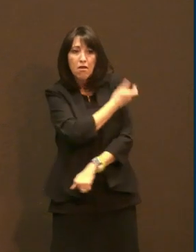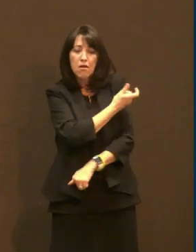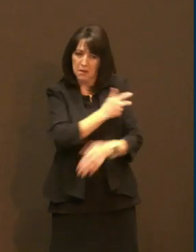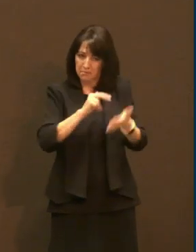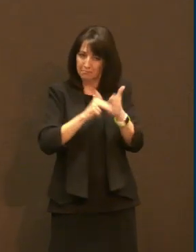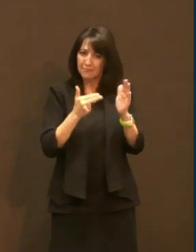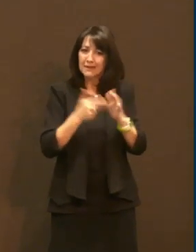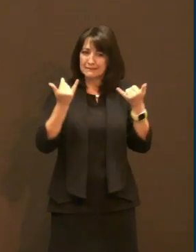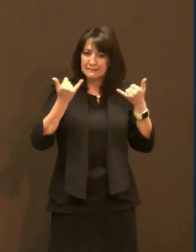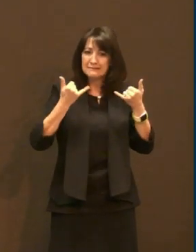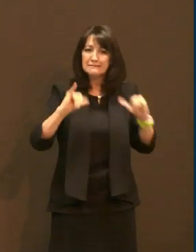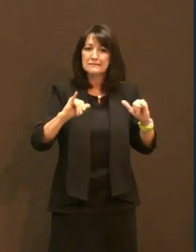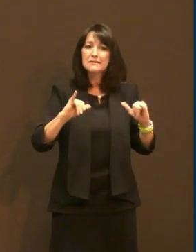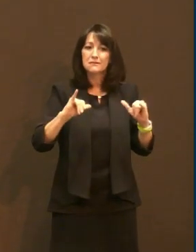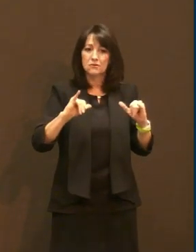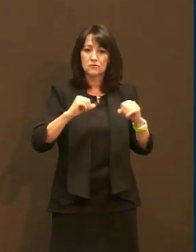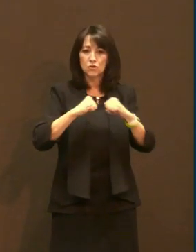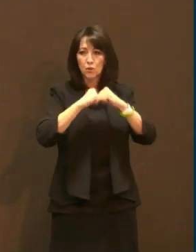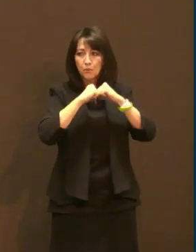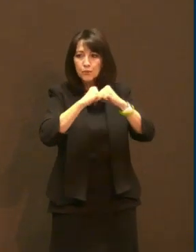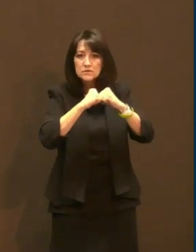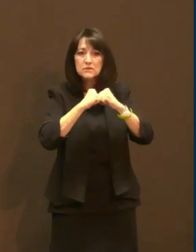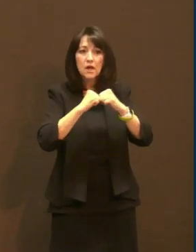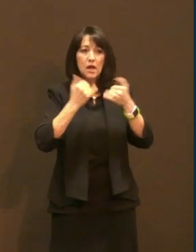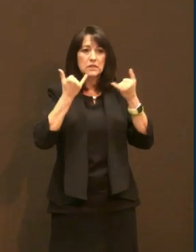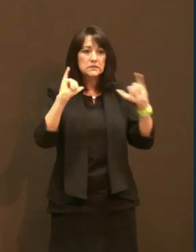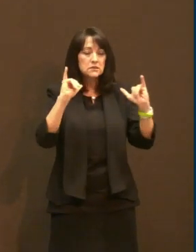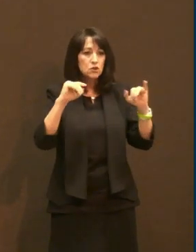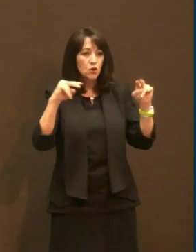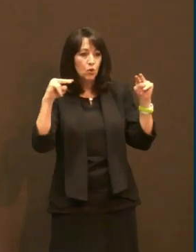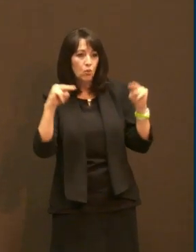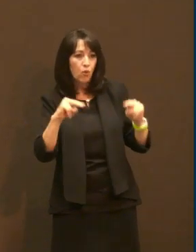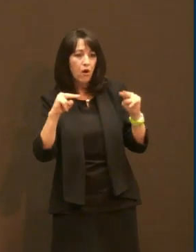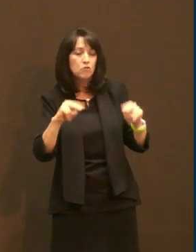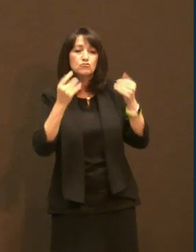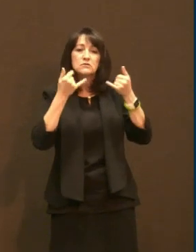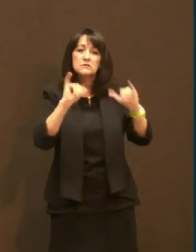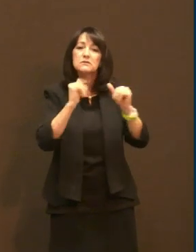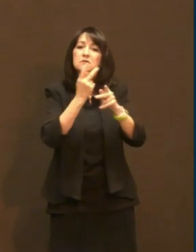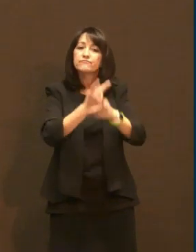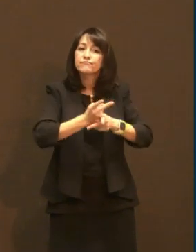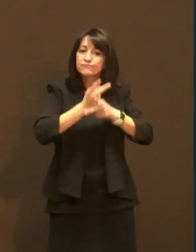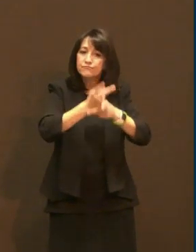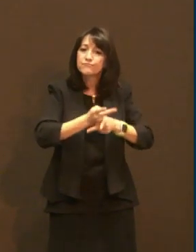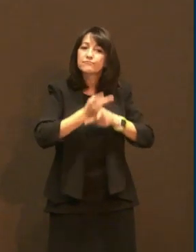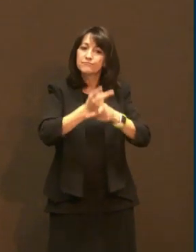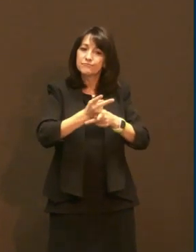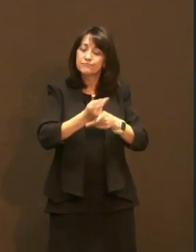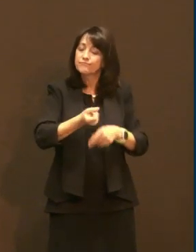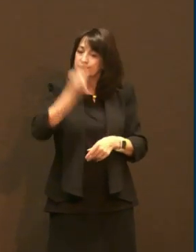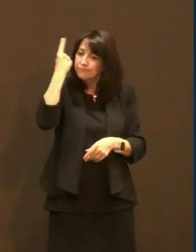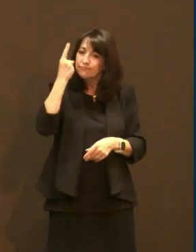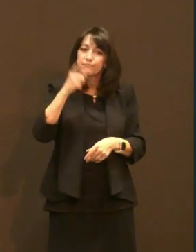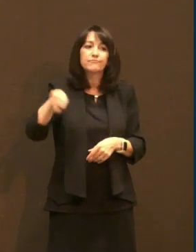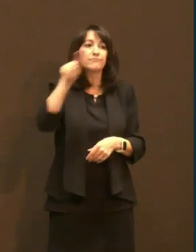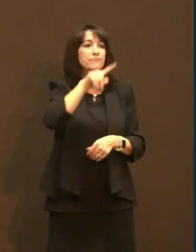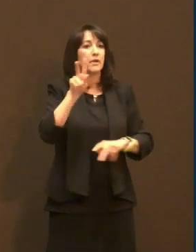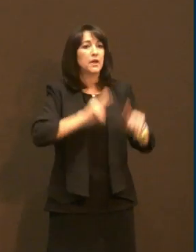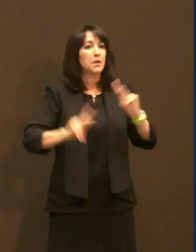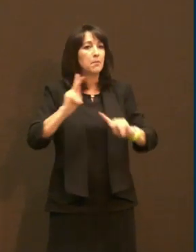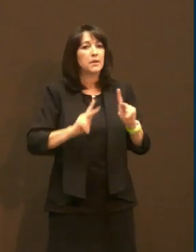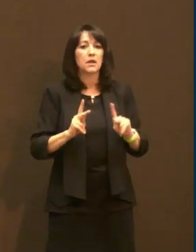number of cases and hospitalizations are flattening out and even trending down. And so they're eager to go back to work. They're eager to